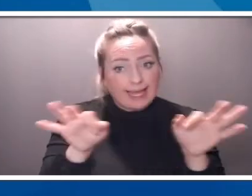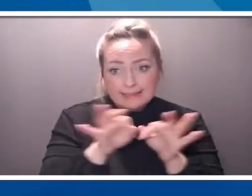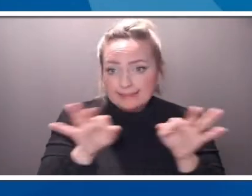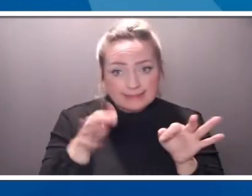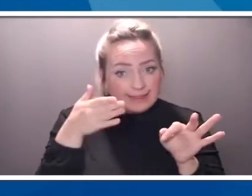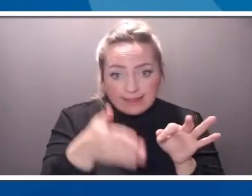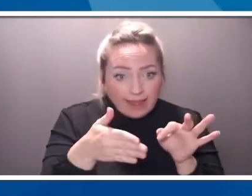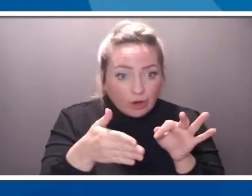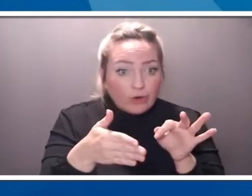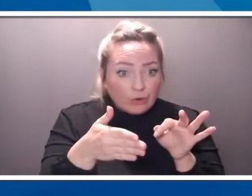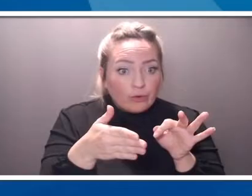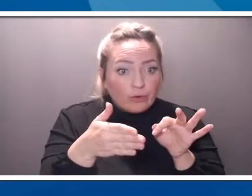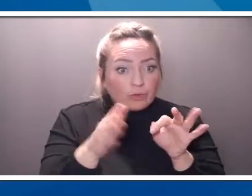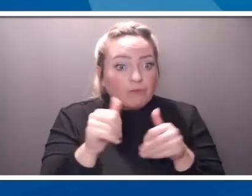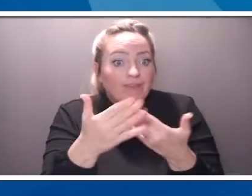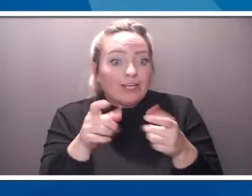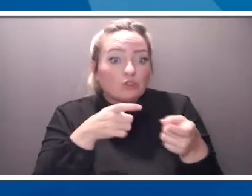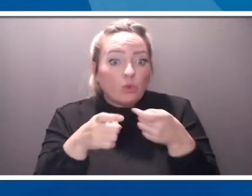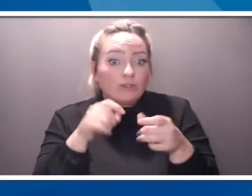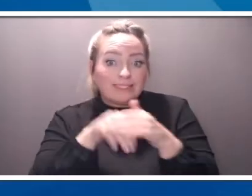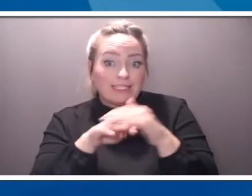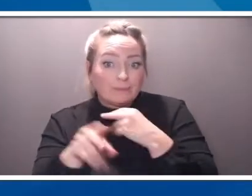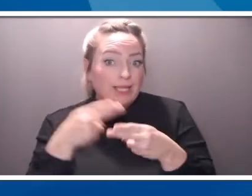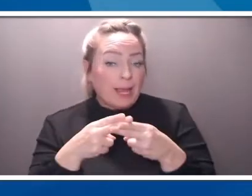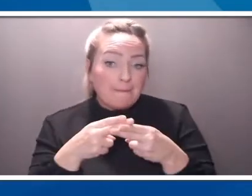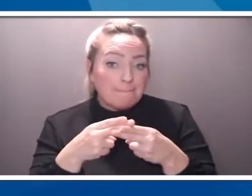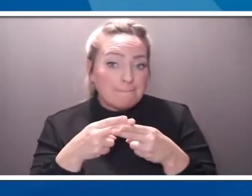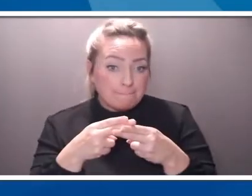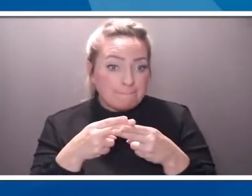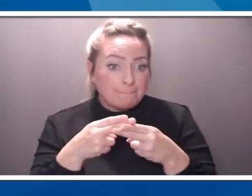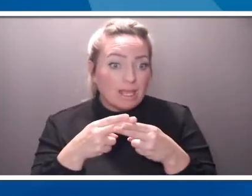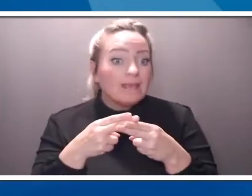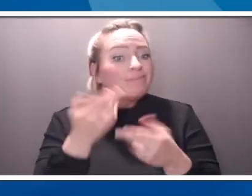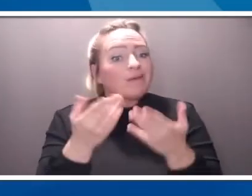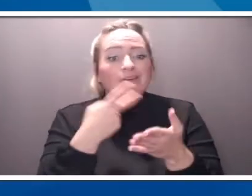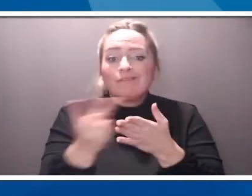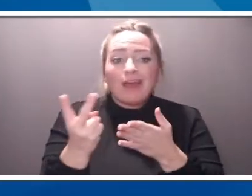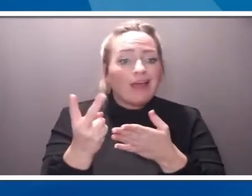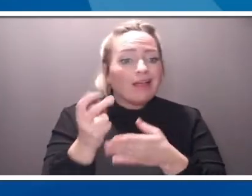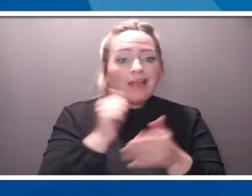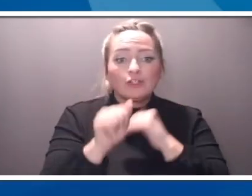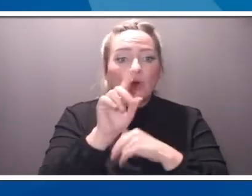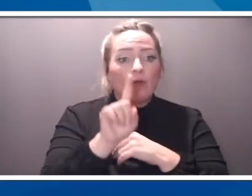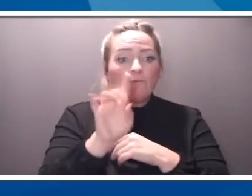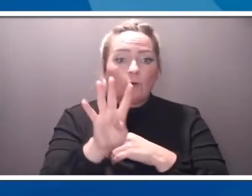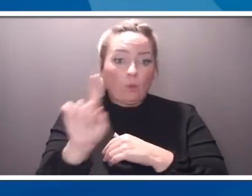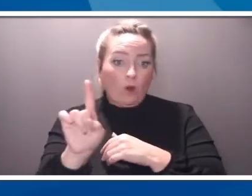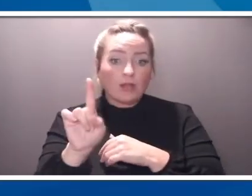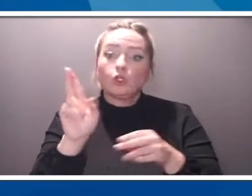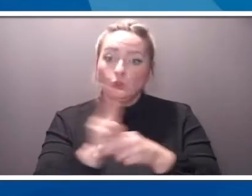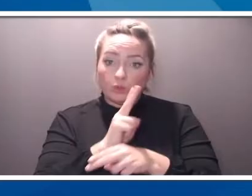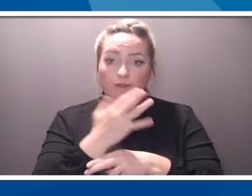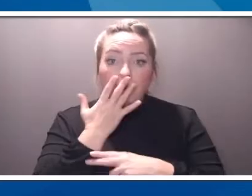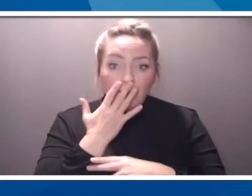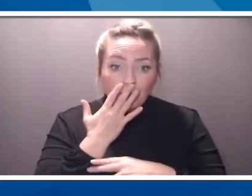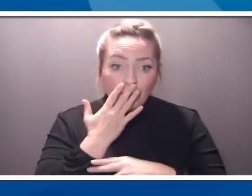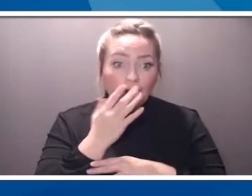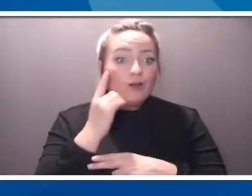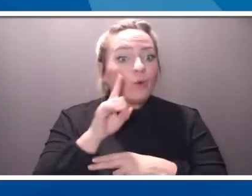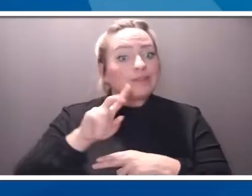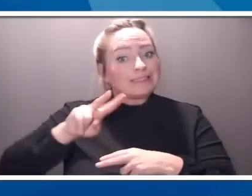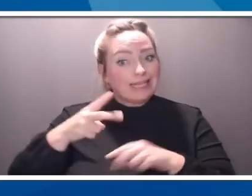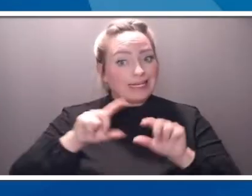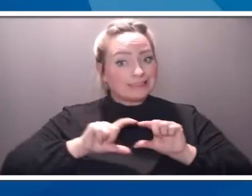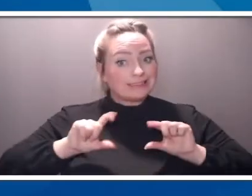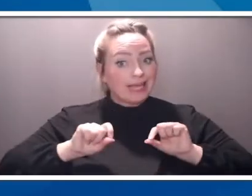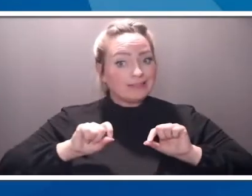no hidden text there that gives the controls an accessible name. I might fail this under 141